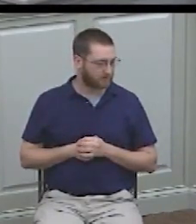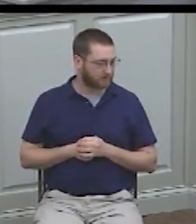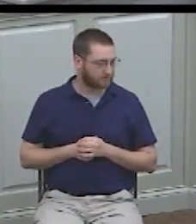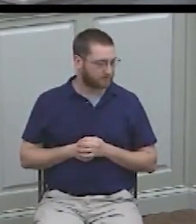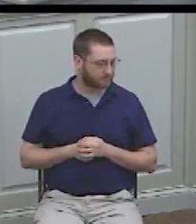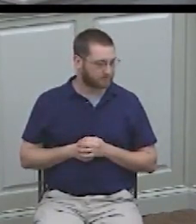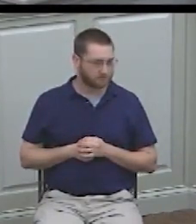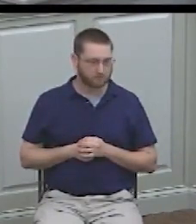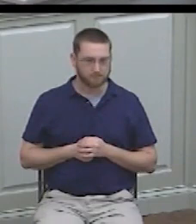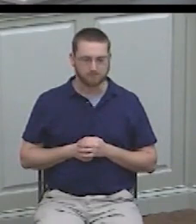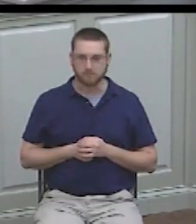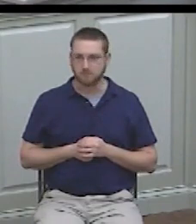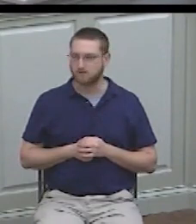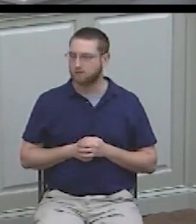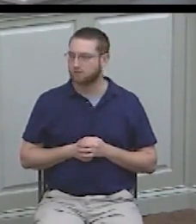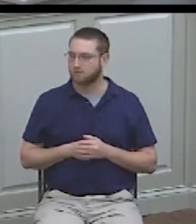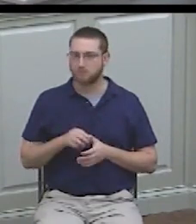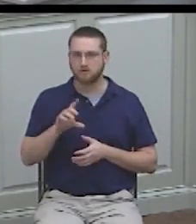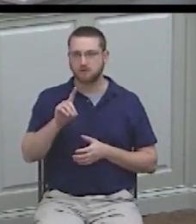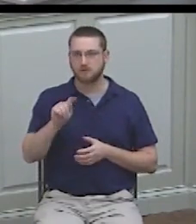Do I hear a motion? I move to approve resolution